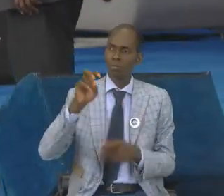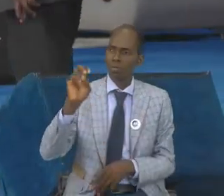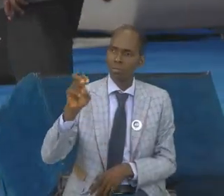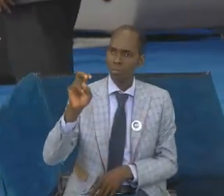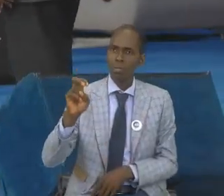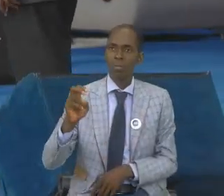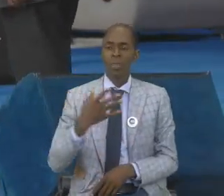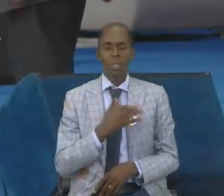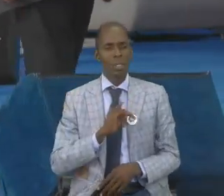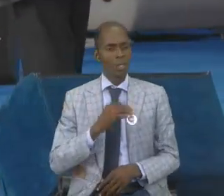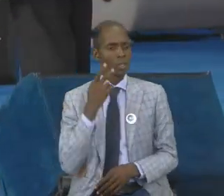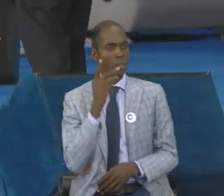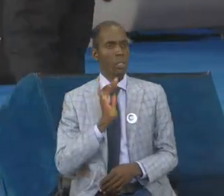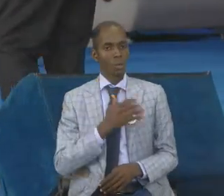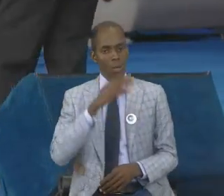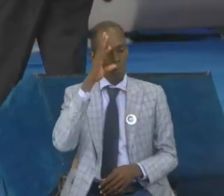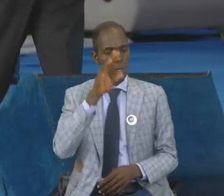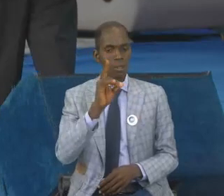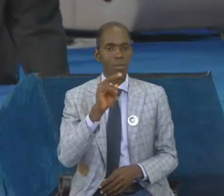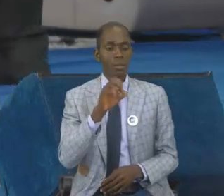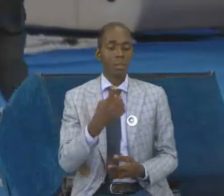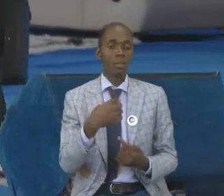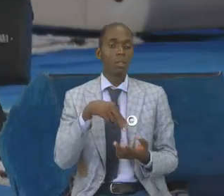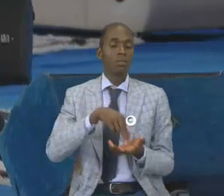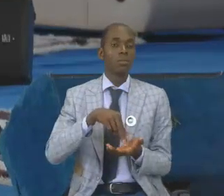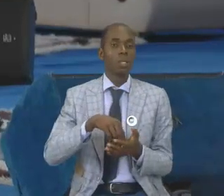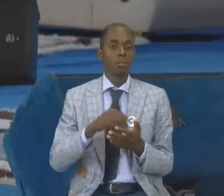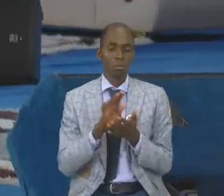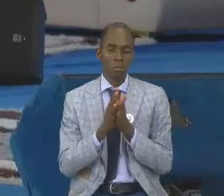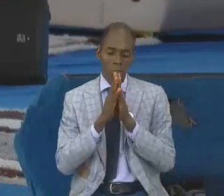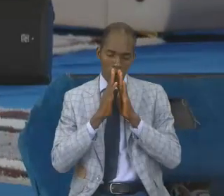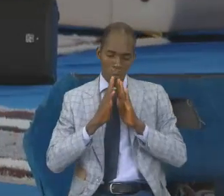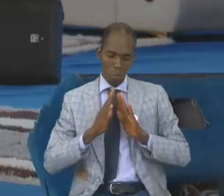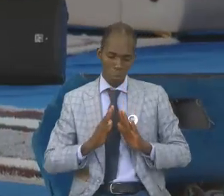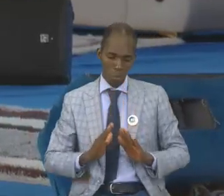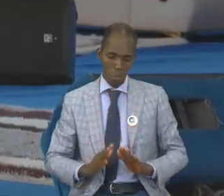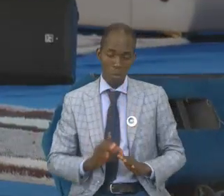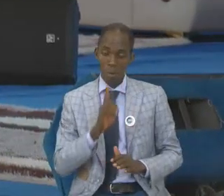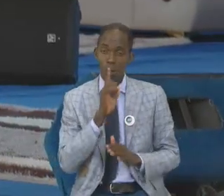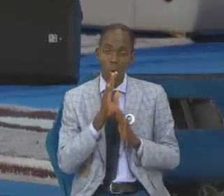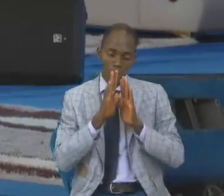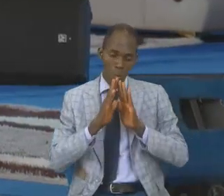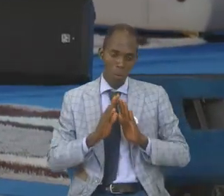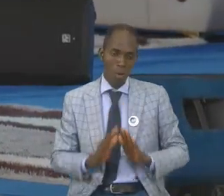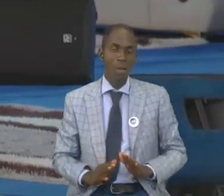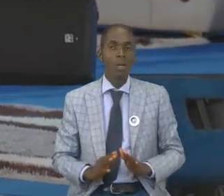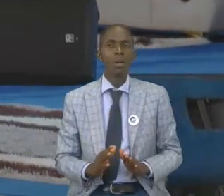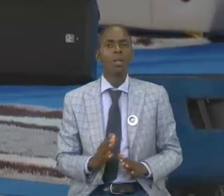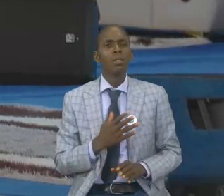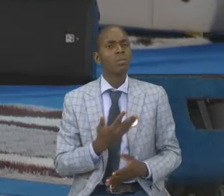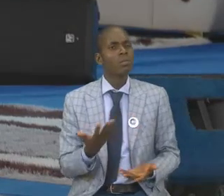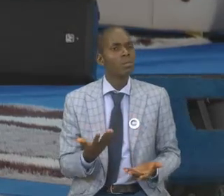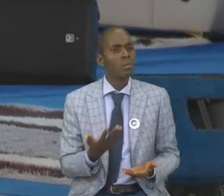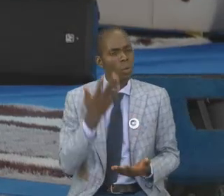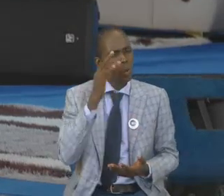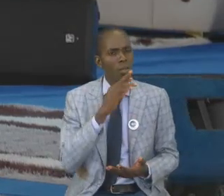our man, Daniel, and he came out calm and cool and collected. He said, "Why are you here? What